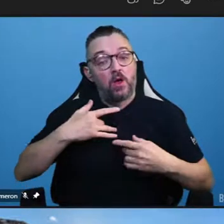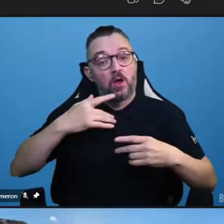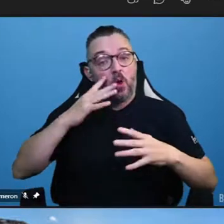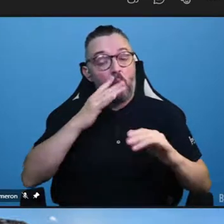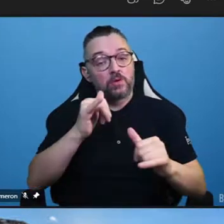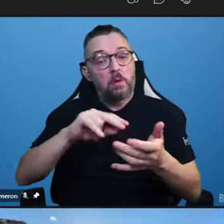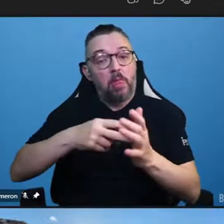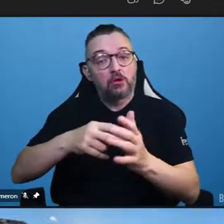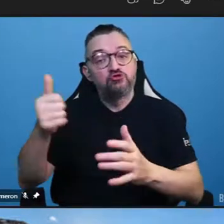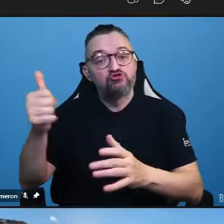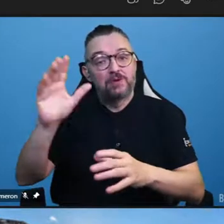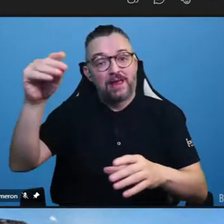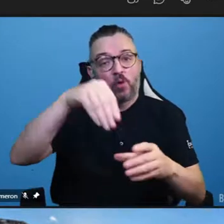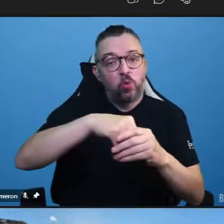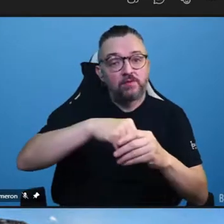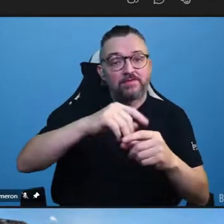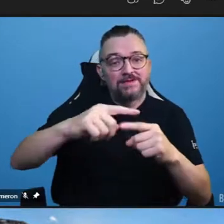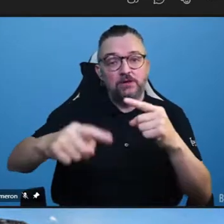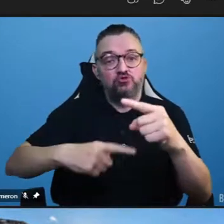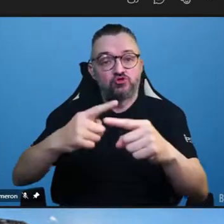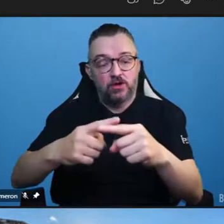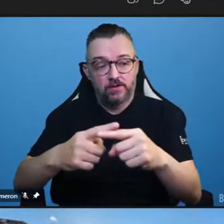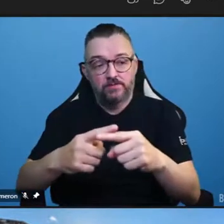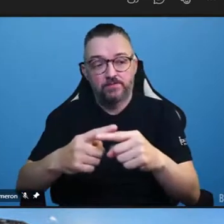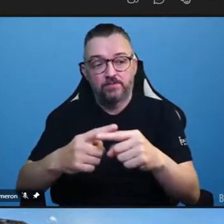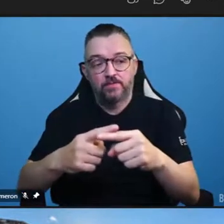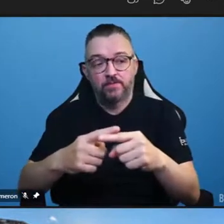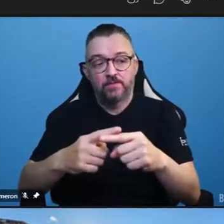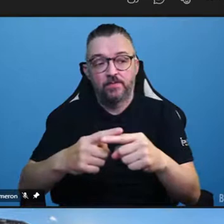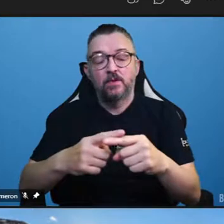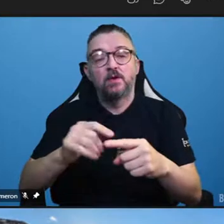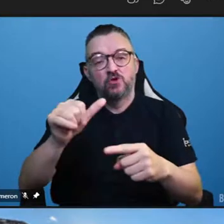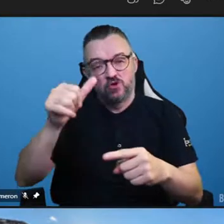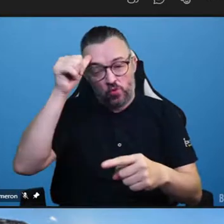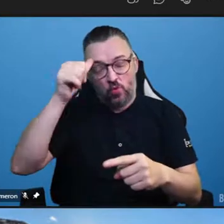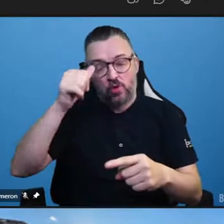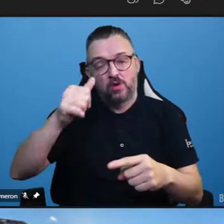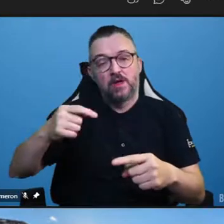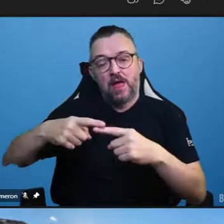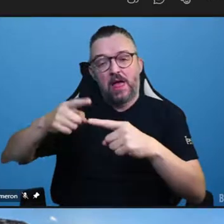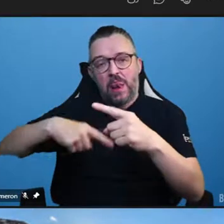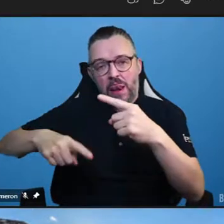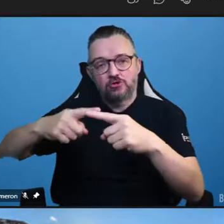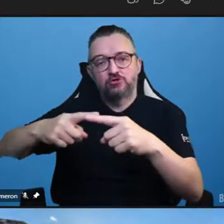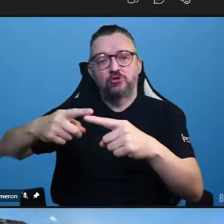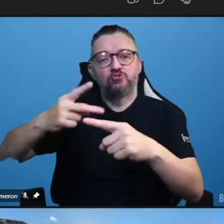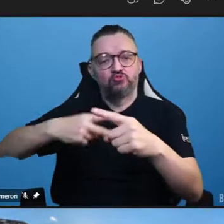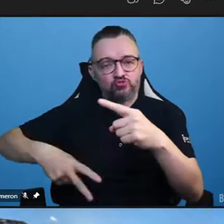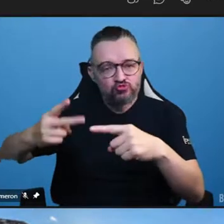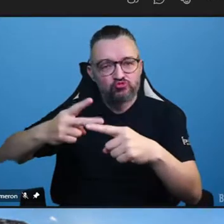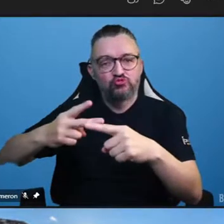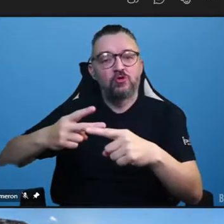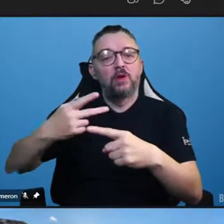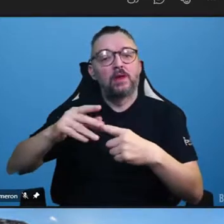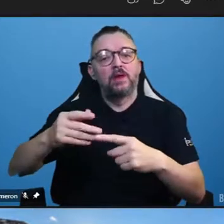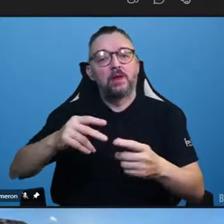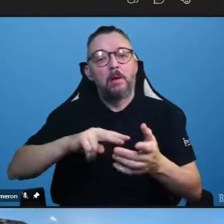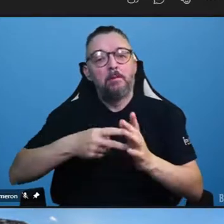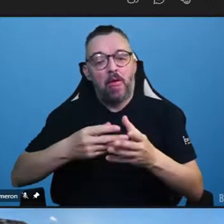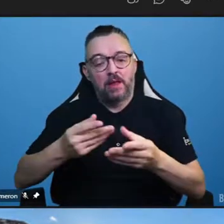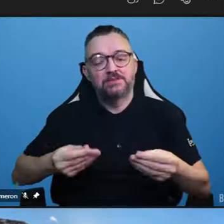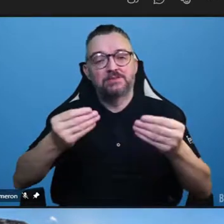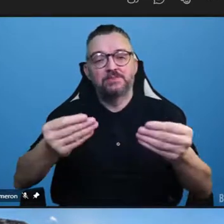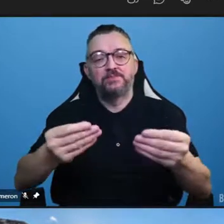for next year. You'll also be aware that over the last couple of years you've seen the plans presented to you in